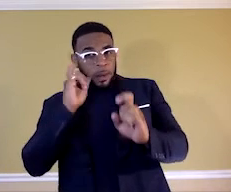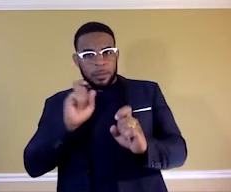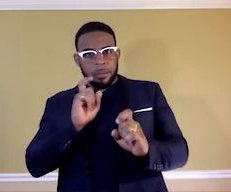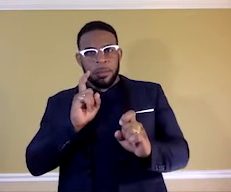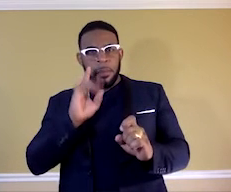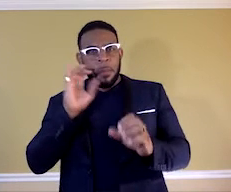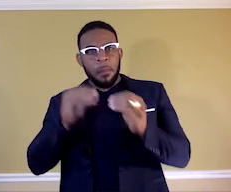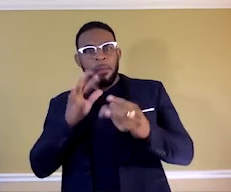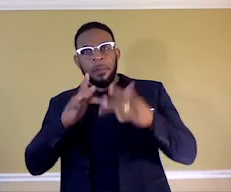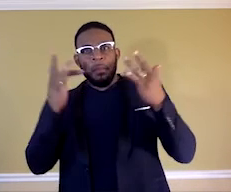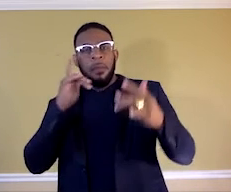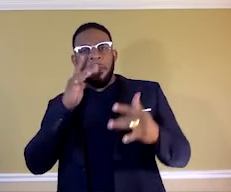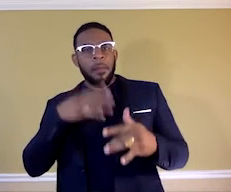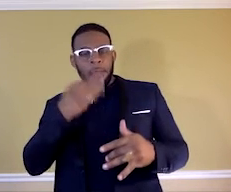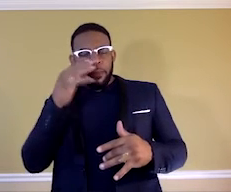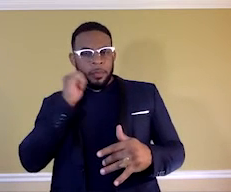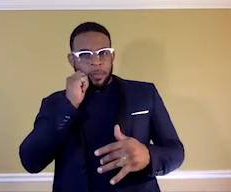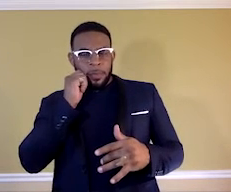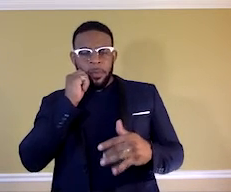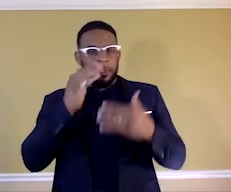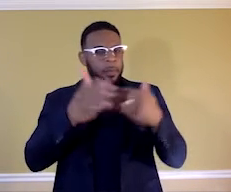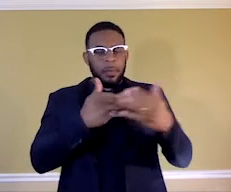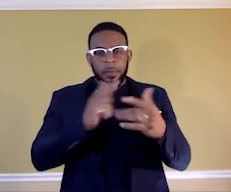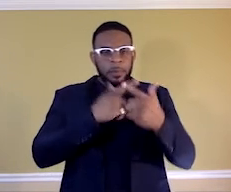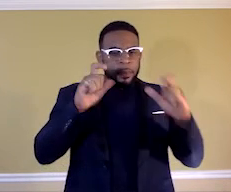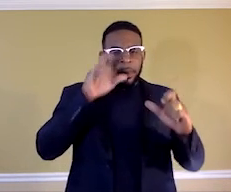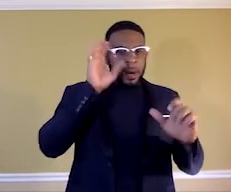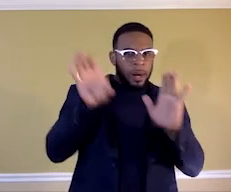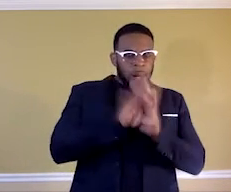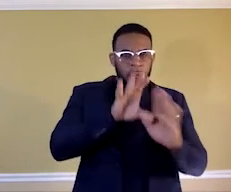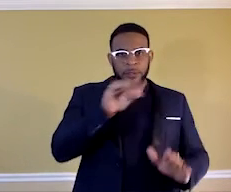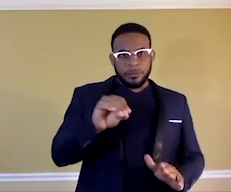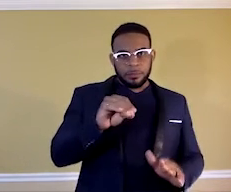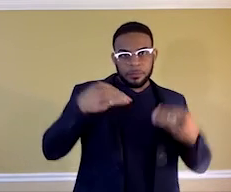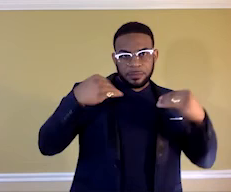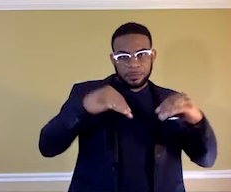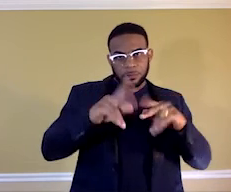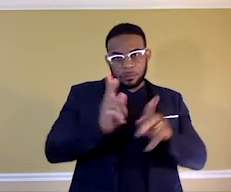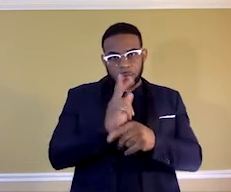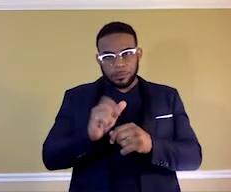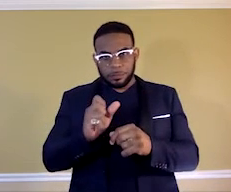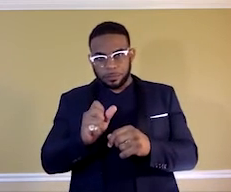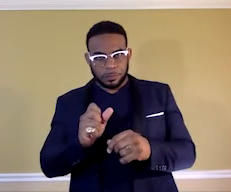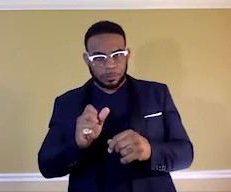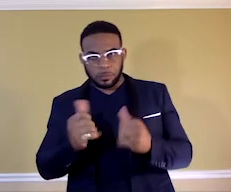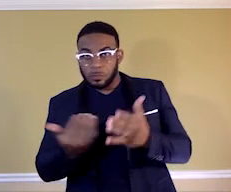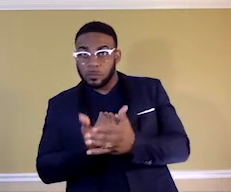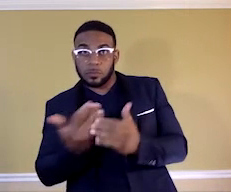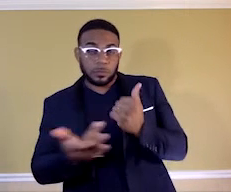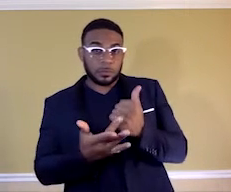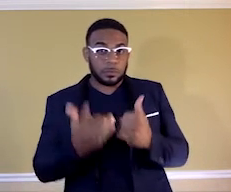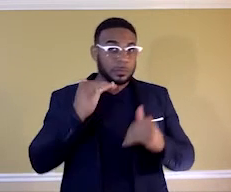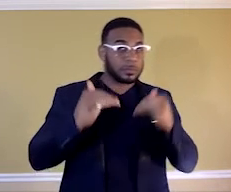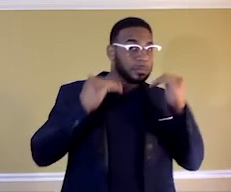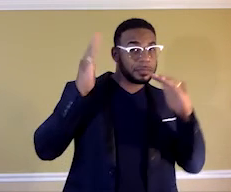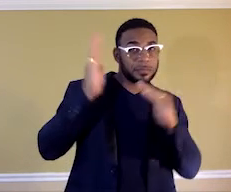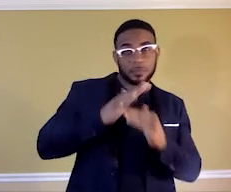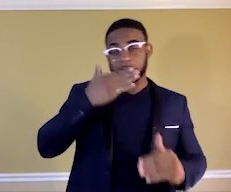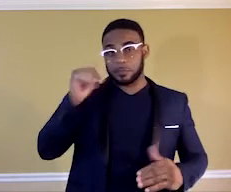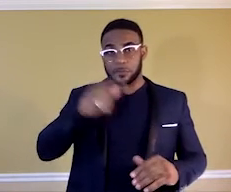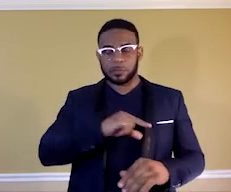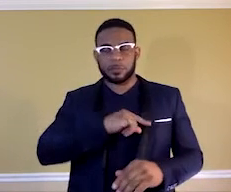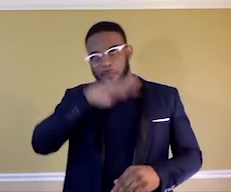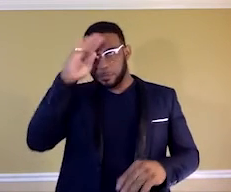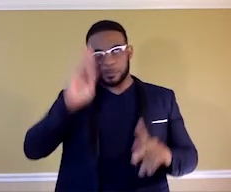lighter white skin, despite major photography companies selling their products as cutting-edge technology of the highest quality,